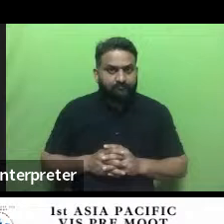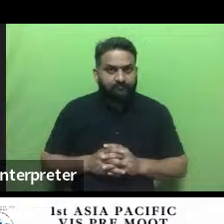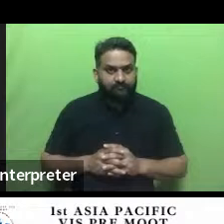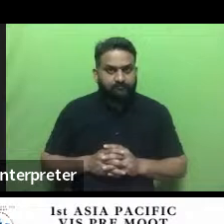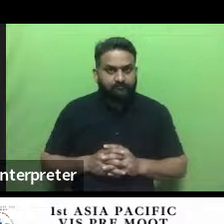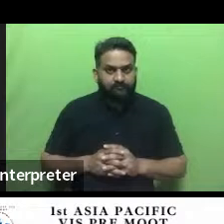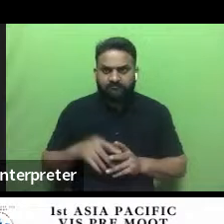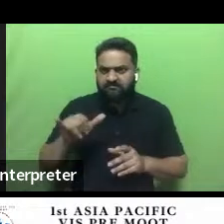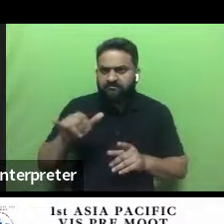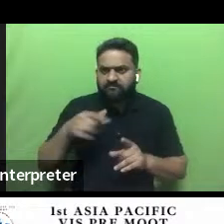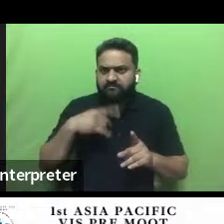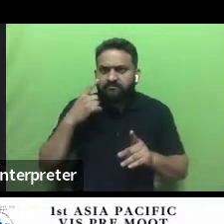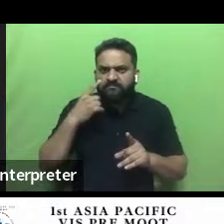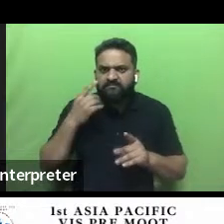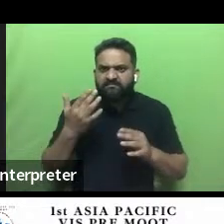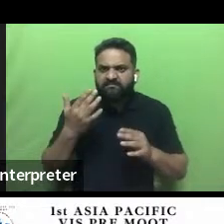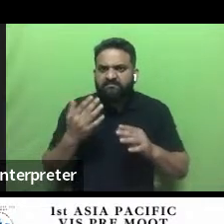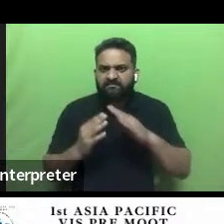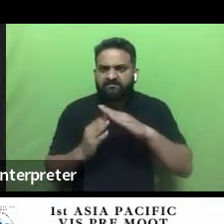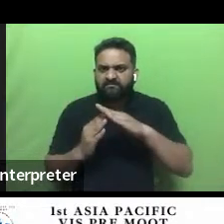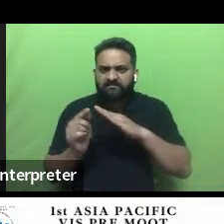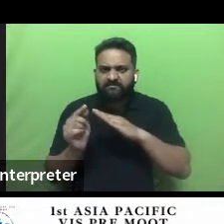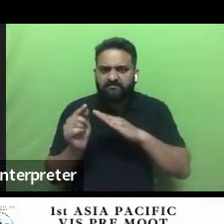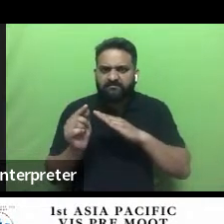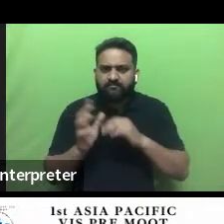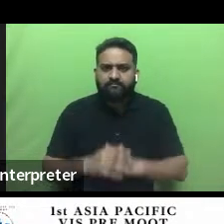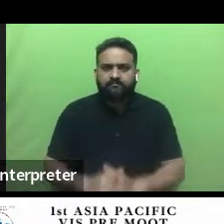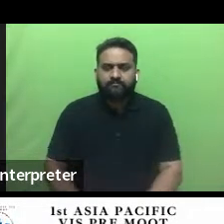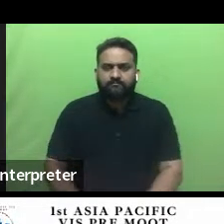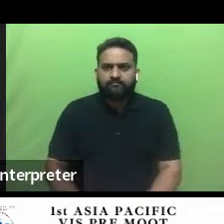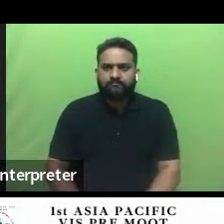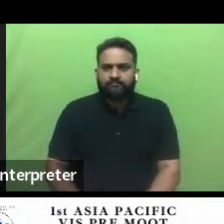Maybe we can give a couple of moments.